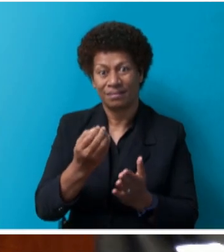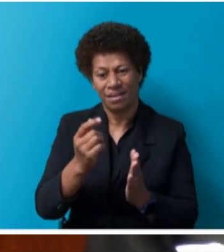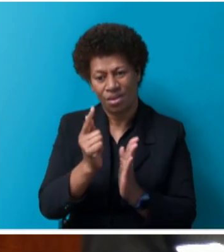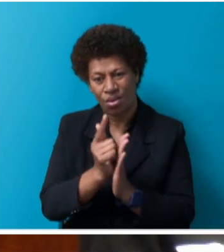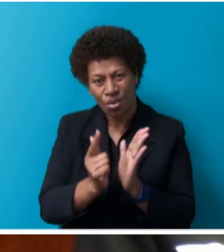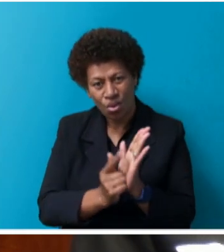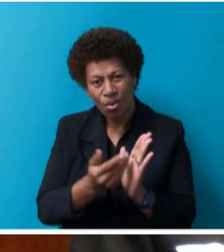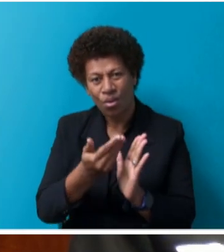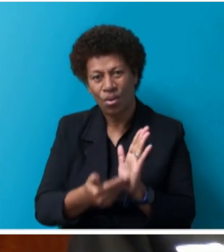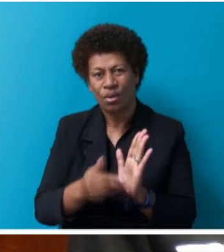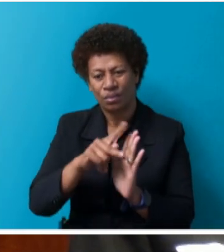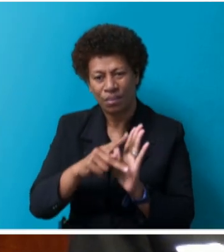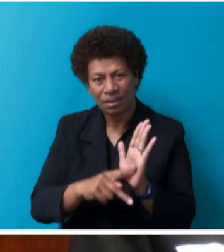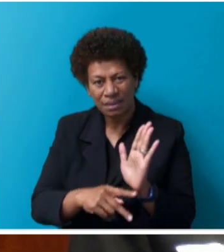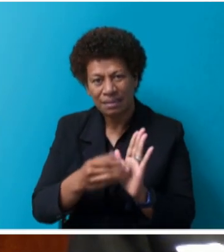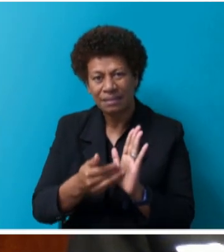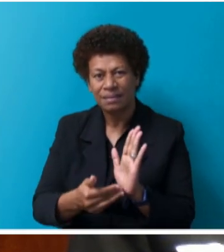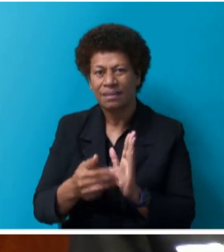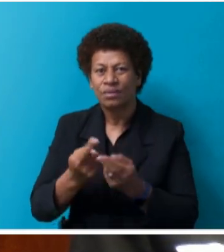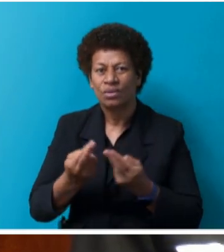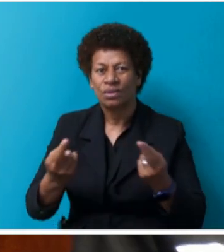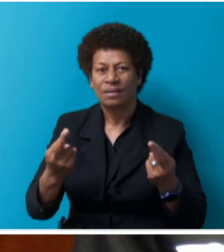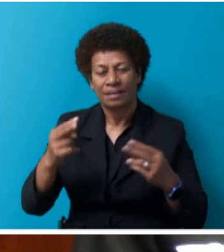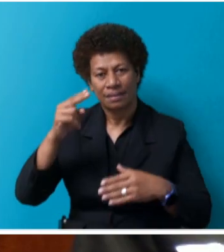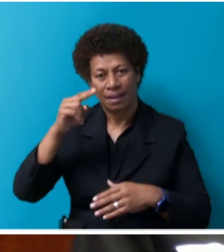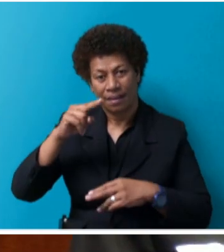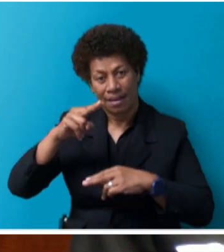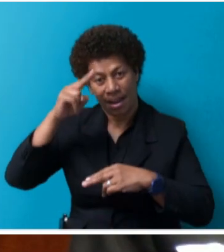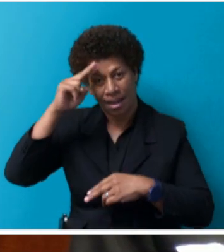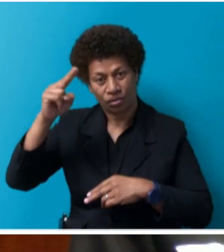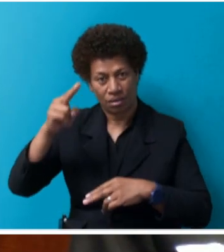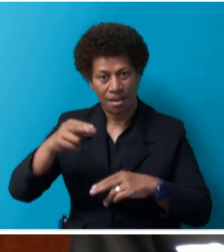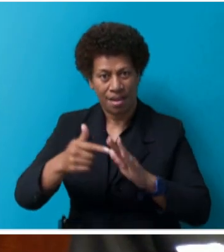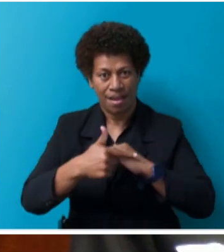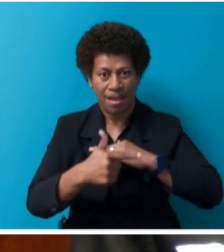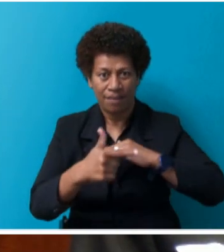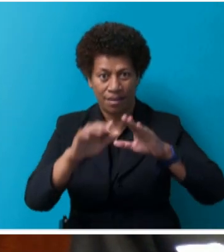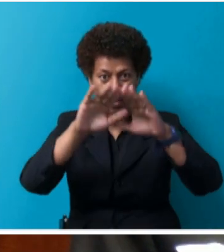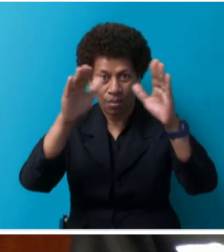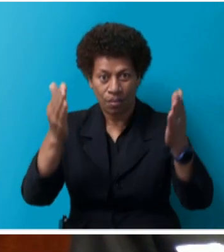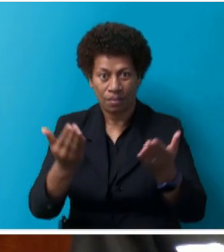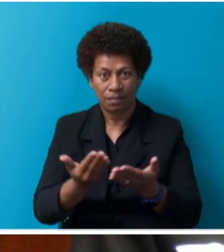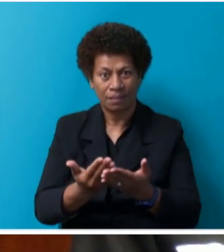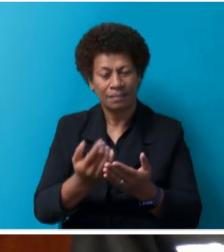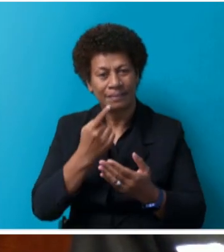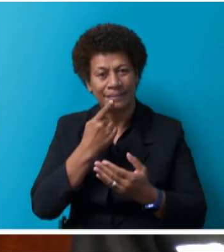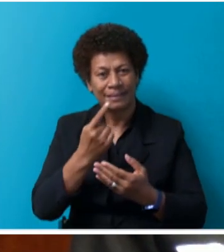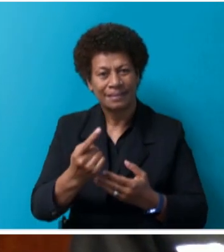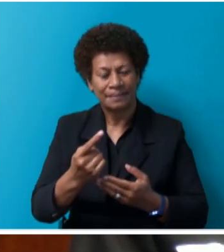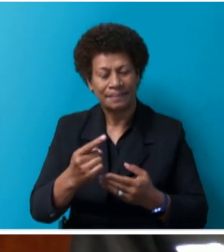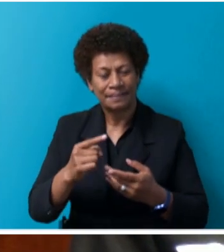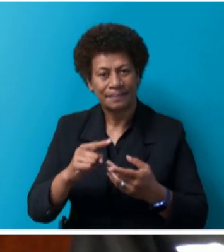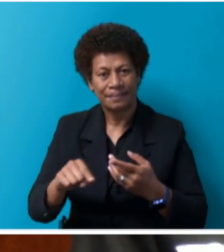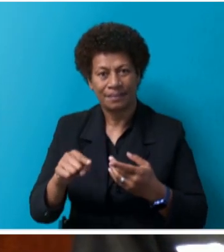resource allocation, and regulations at the national level. Global evidence consistently suggests that substantial